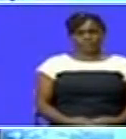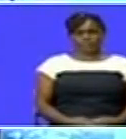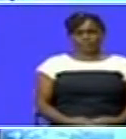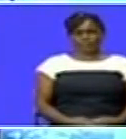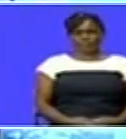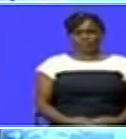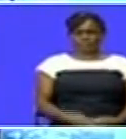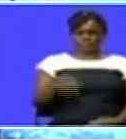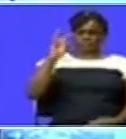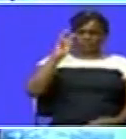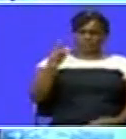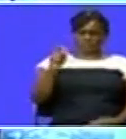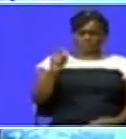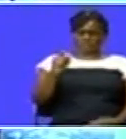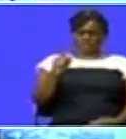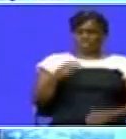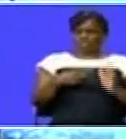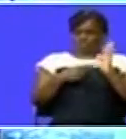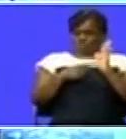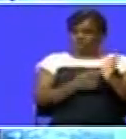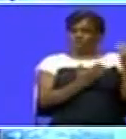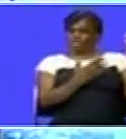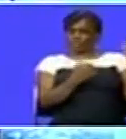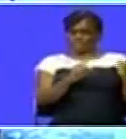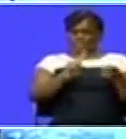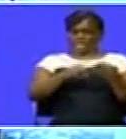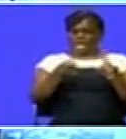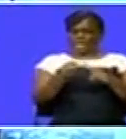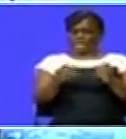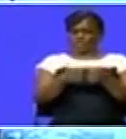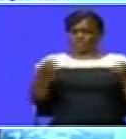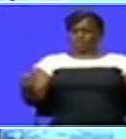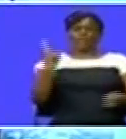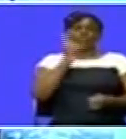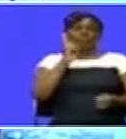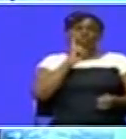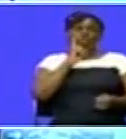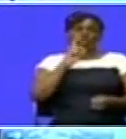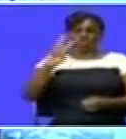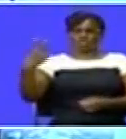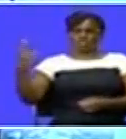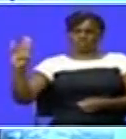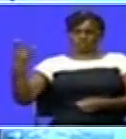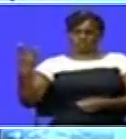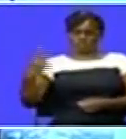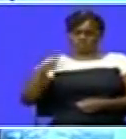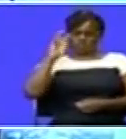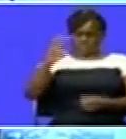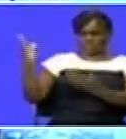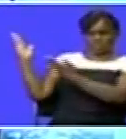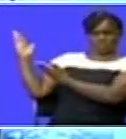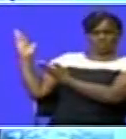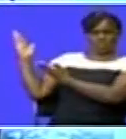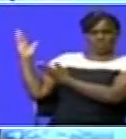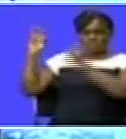We're glad you're watching Weekend Prime. We just want to bring you what to expect on the Standard on Sunday tomorrow, the 24th of April. As you can see there, the big